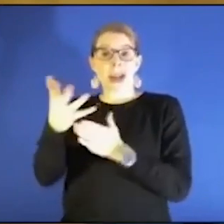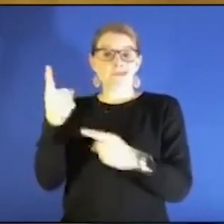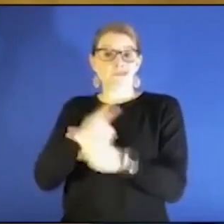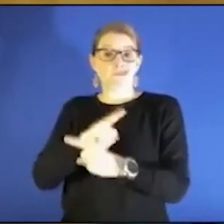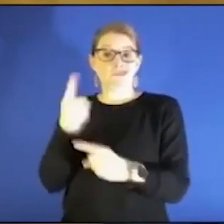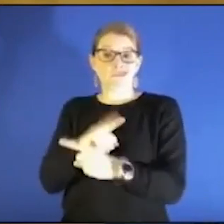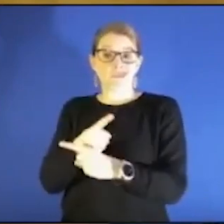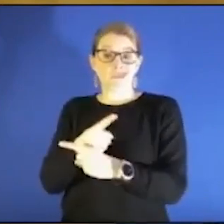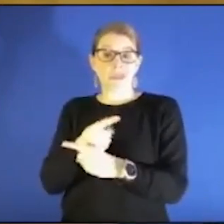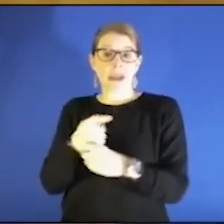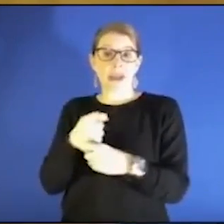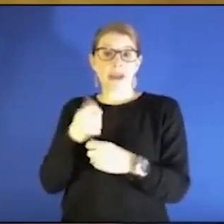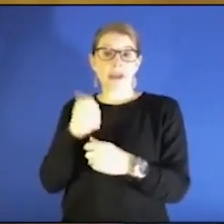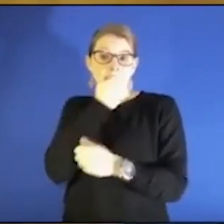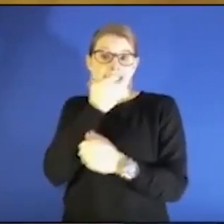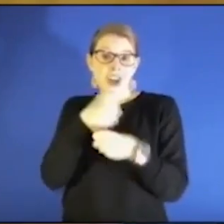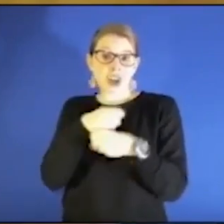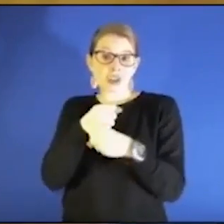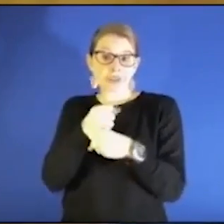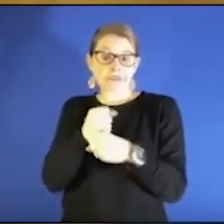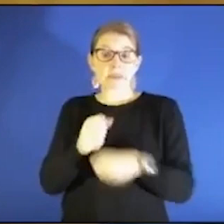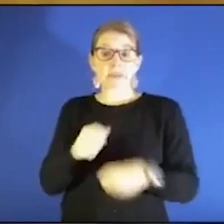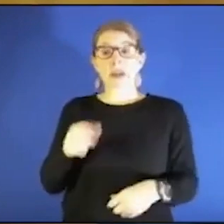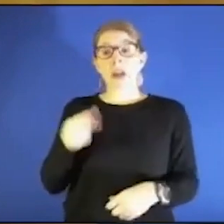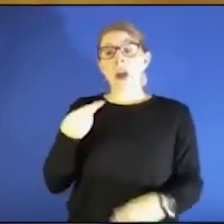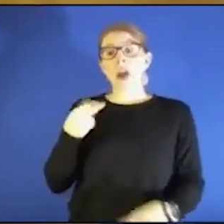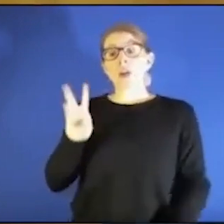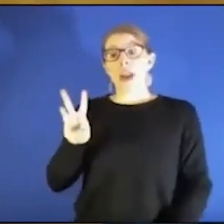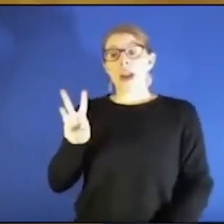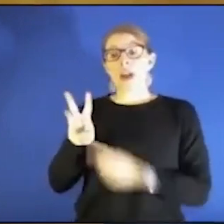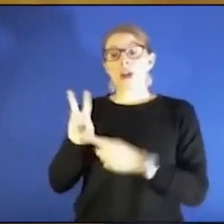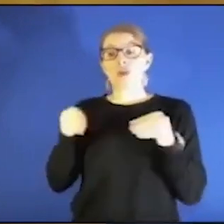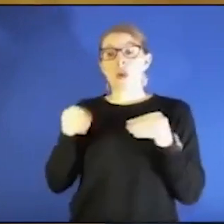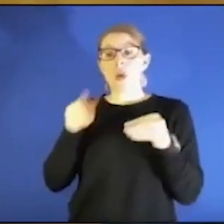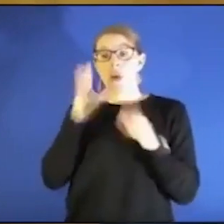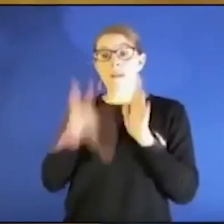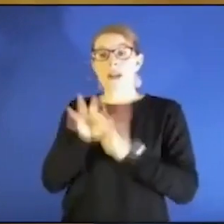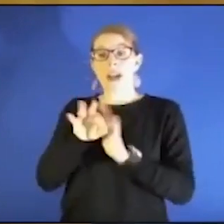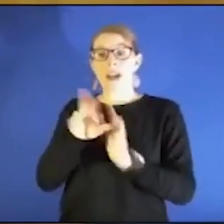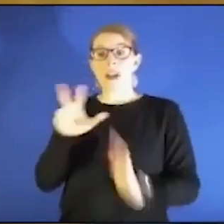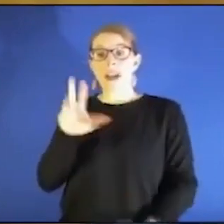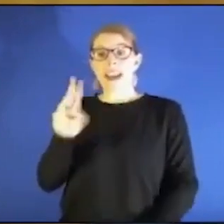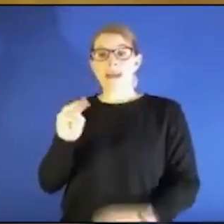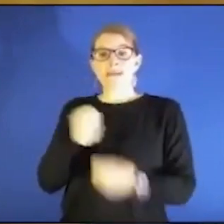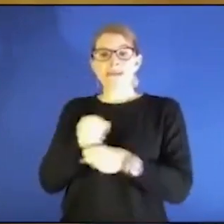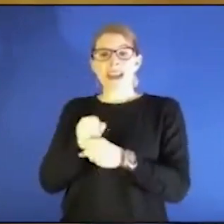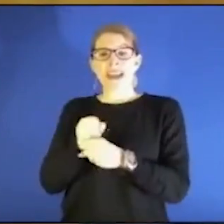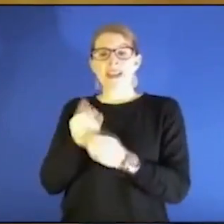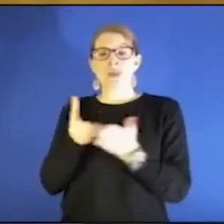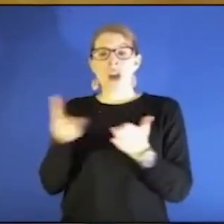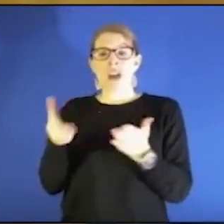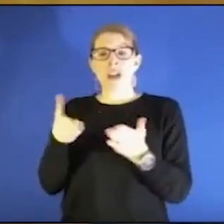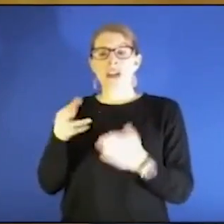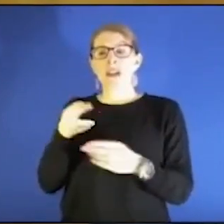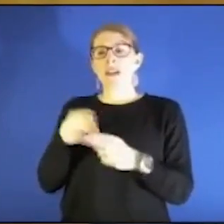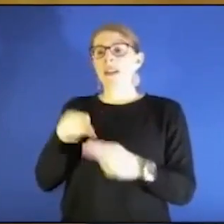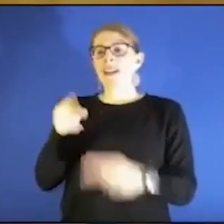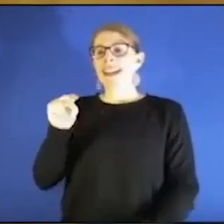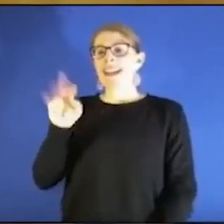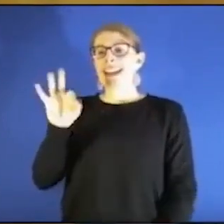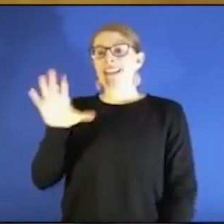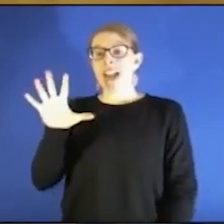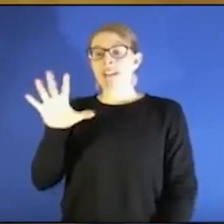can also go to the hardware store, and in the paint aisle, you will find 3M makes a product that's an N95 mask that's very